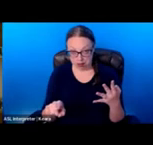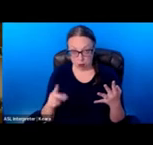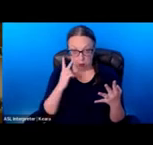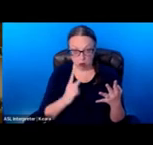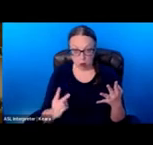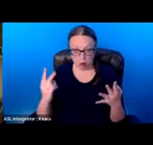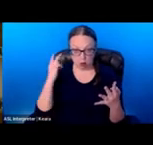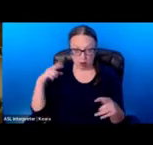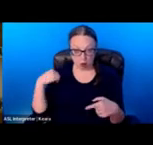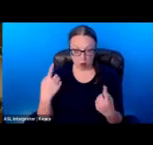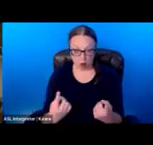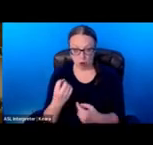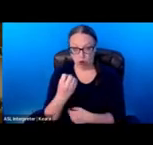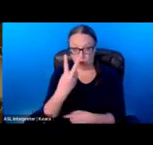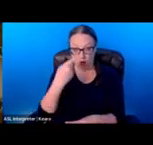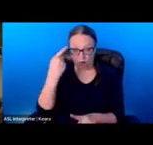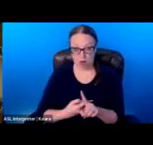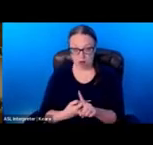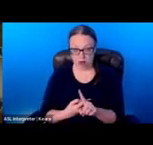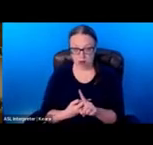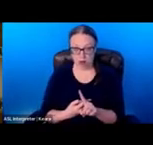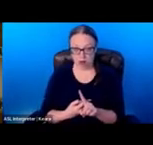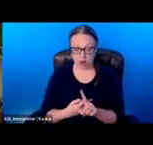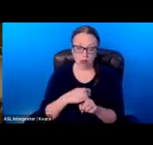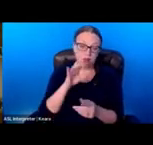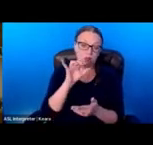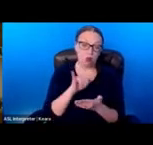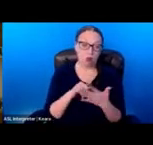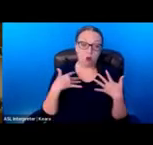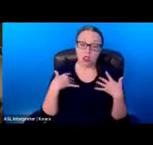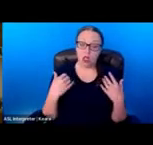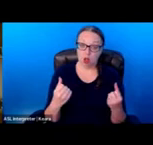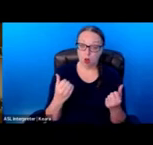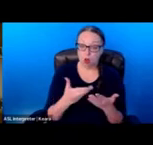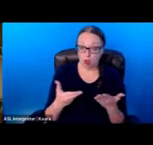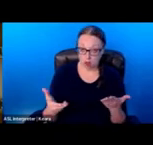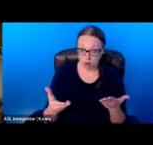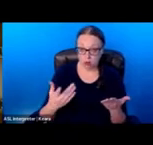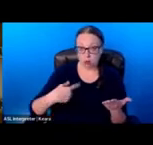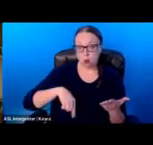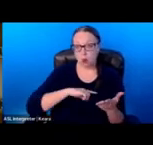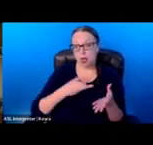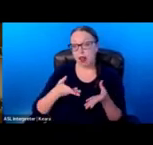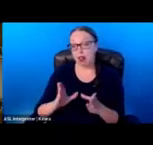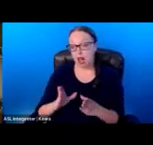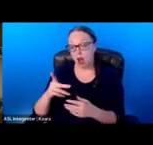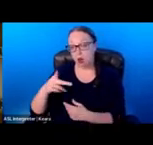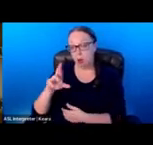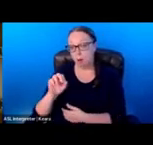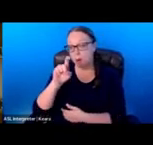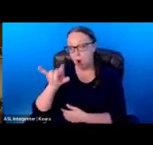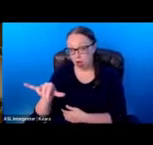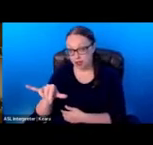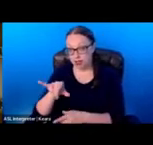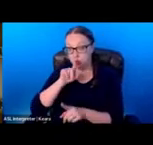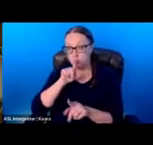period of 12 months. And for these health items, the survey allowed proxies to respond on behalf of the